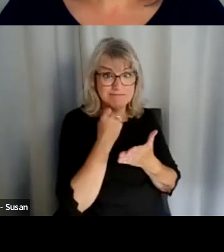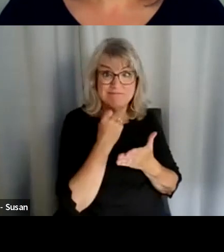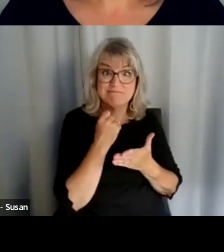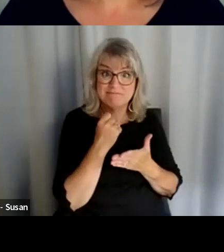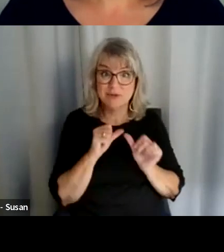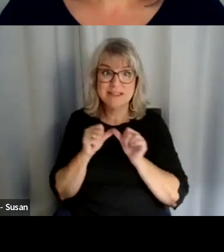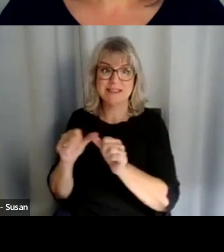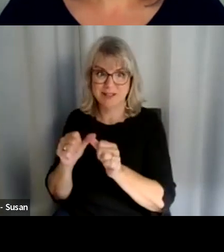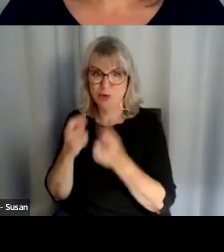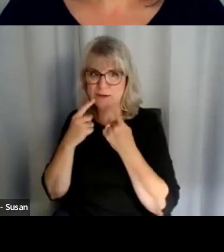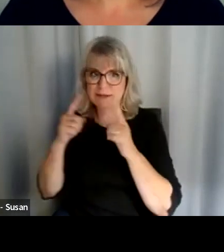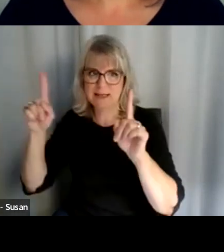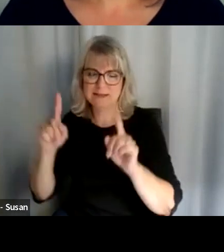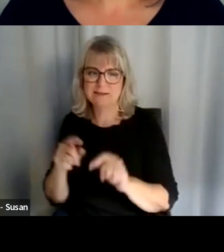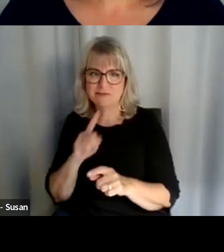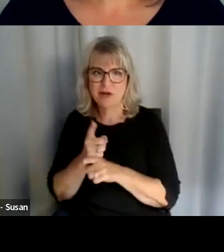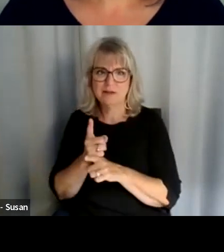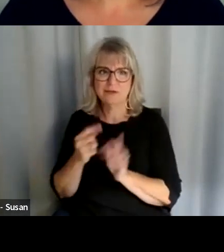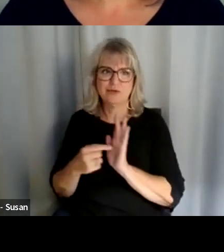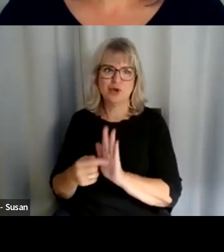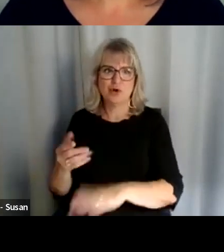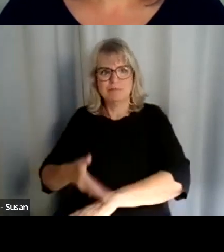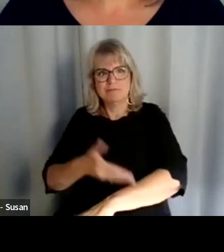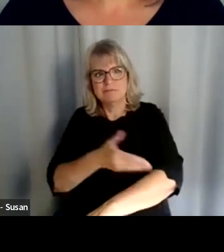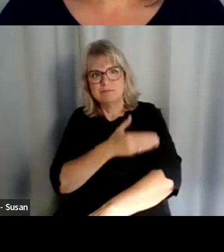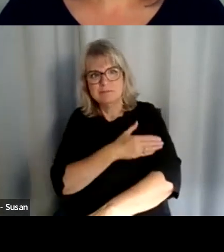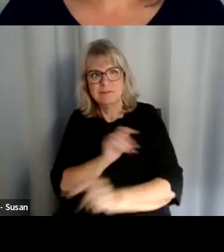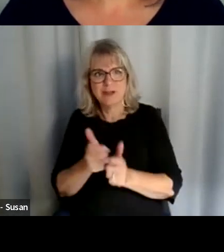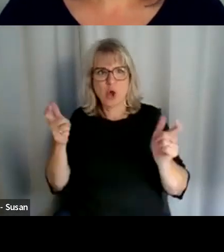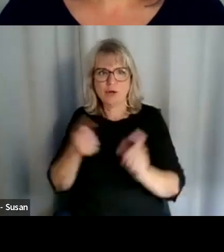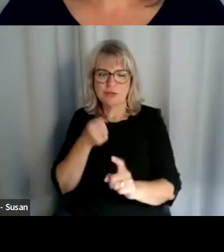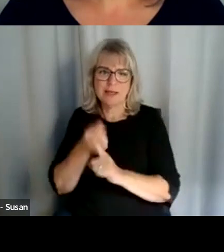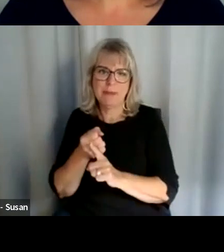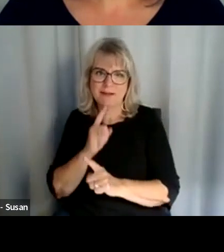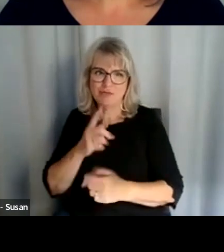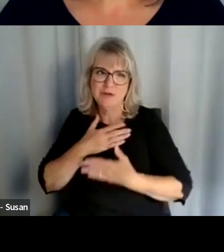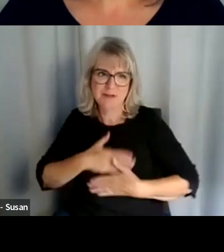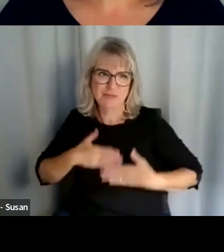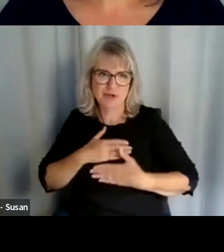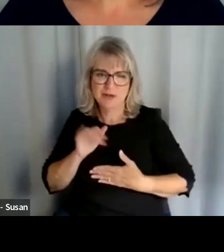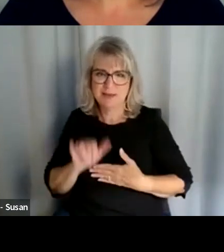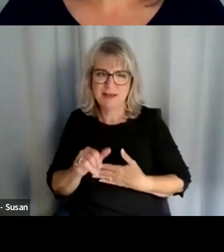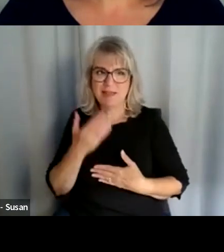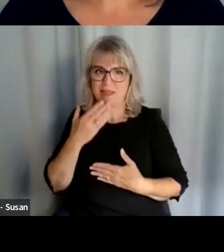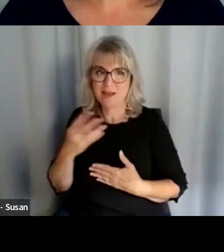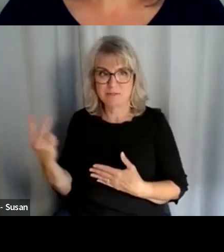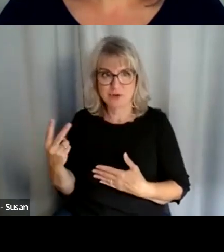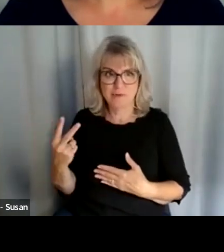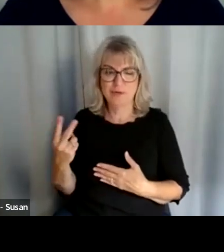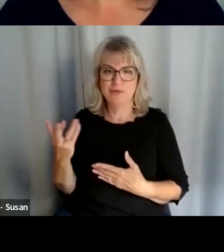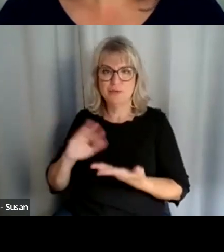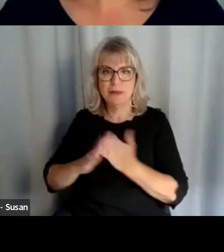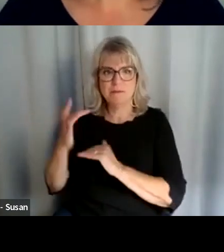right? Yep. And show progress. Yeah. Yes. The largest impact. Appreciate that. Appreciate both of you folks making yourselves